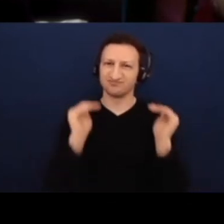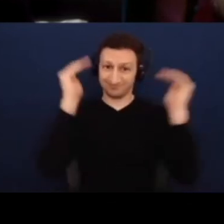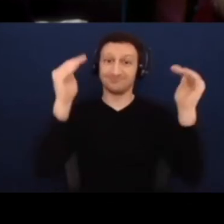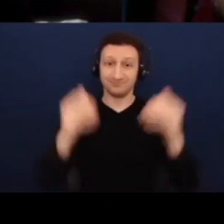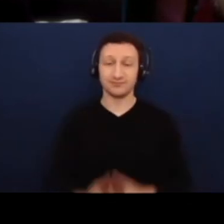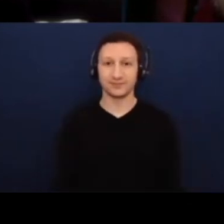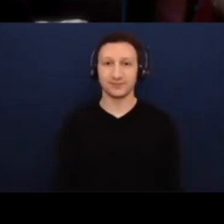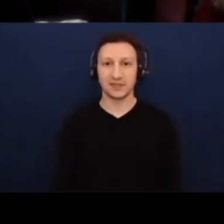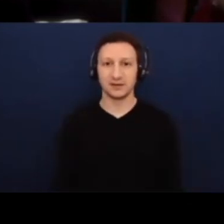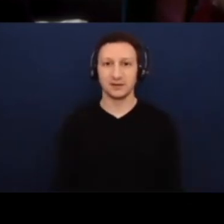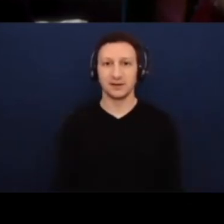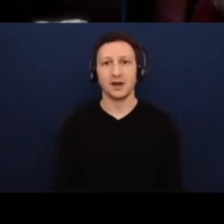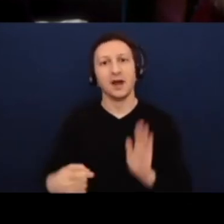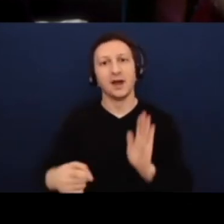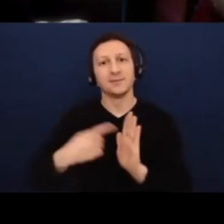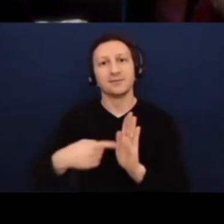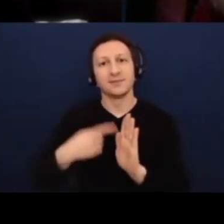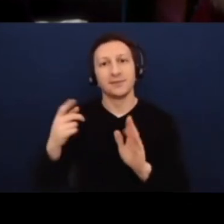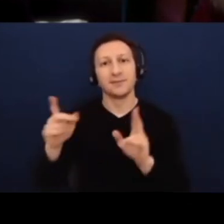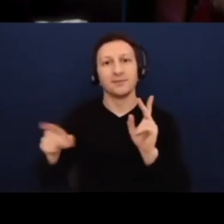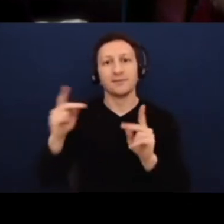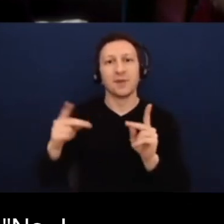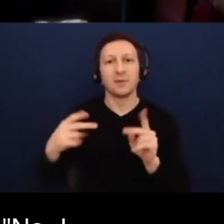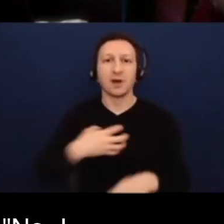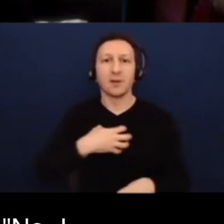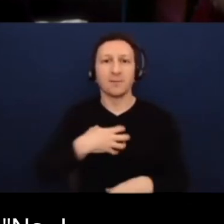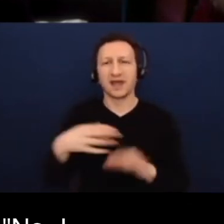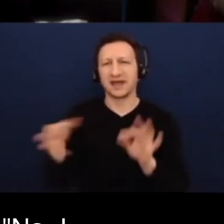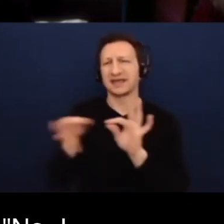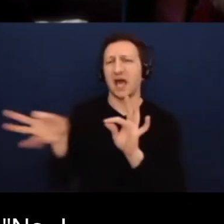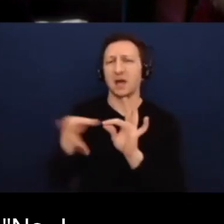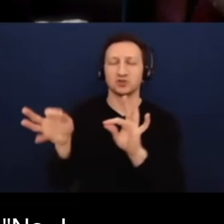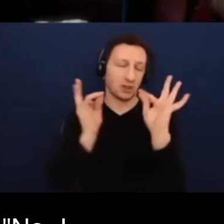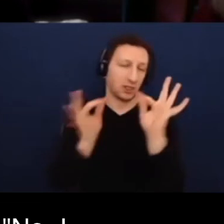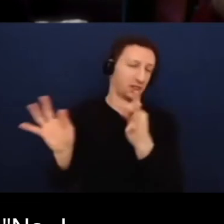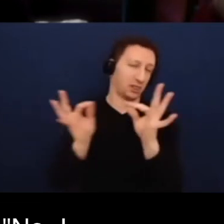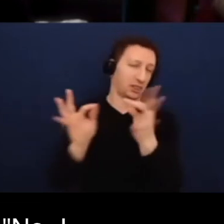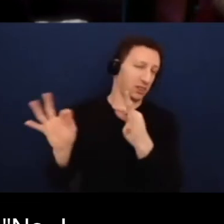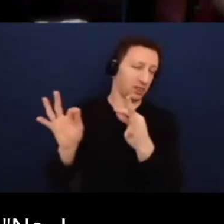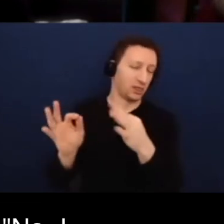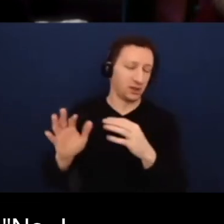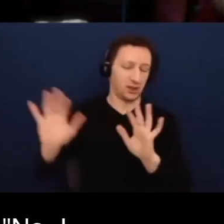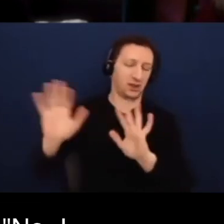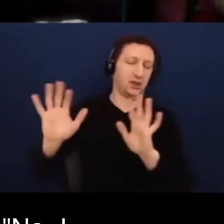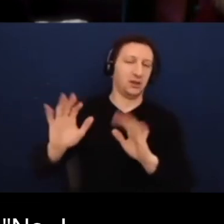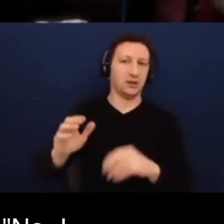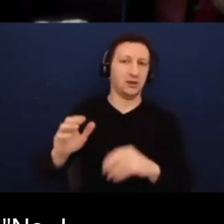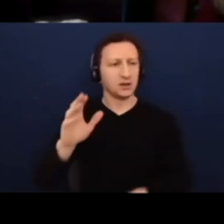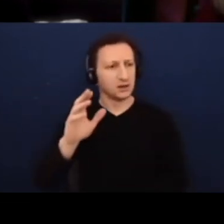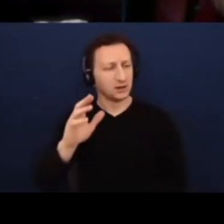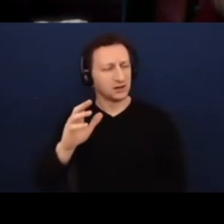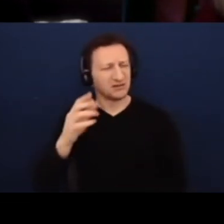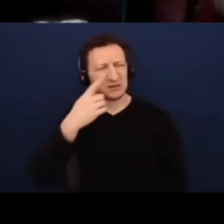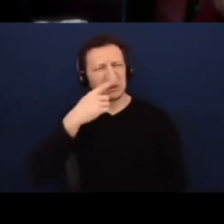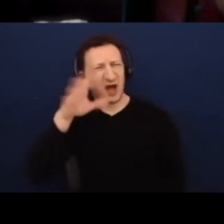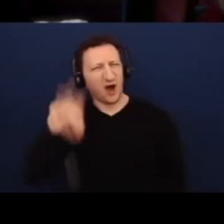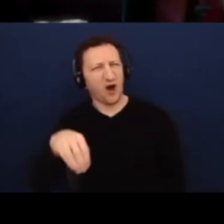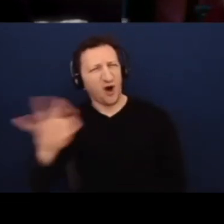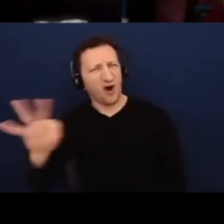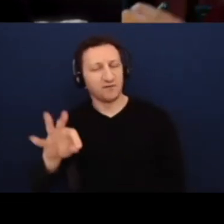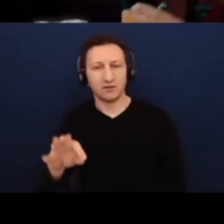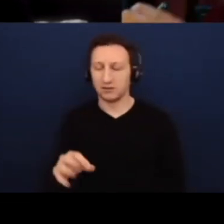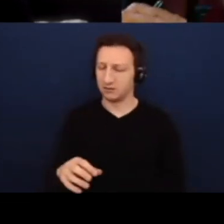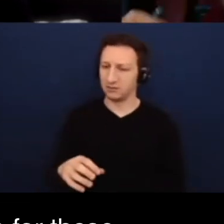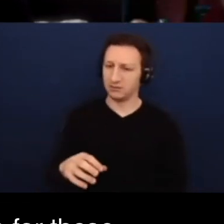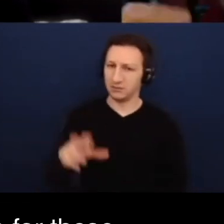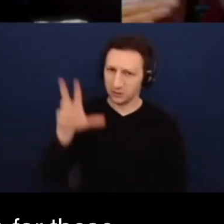had students say to me, oh, can we turn off the captioning? And I'll say, no, I prefer to leave it on, because they need to get used to